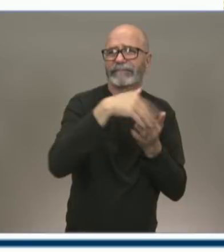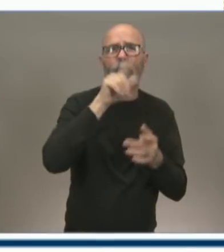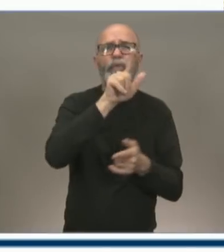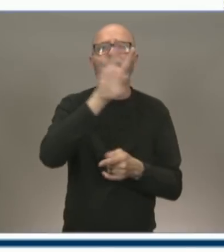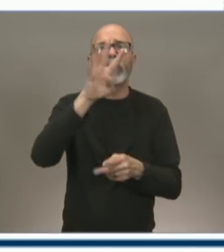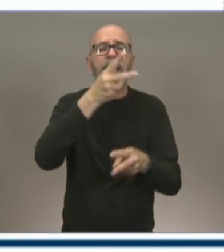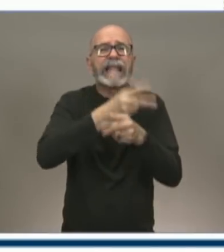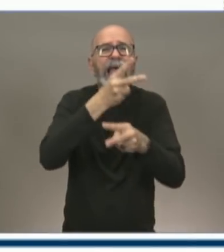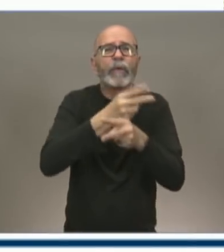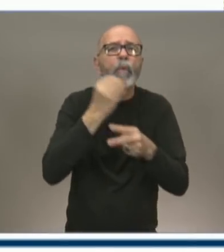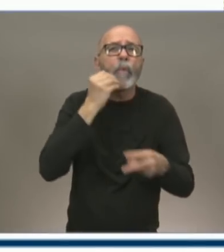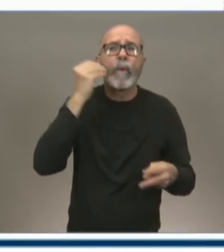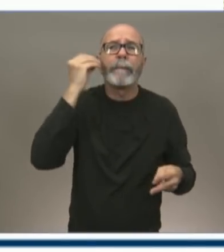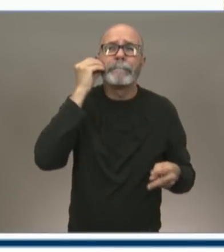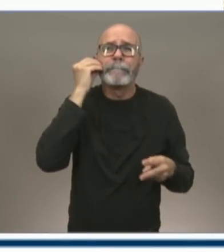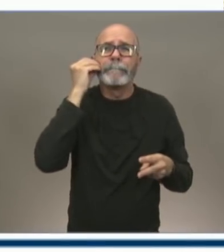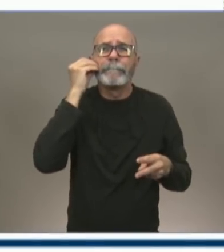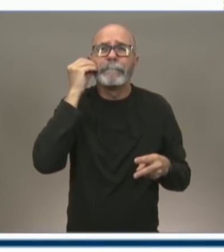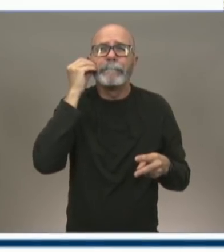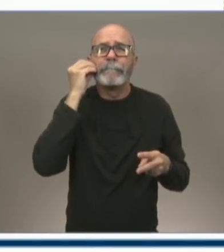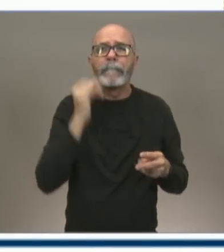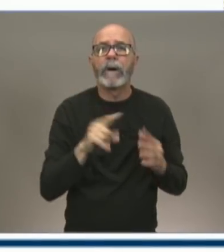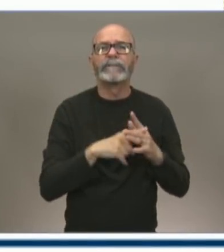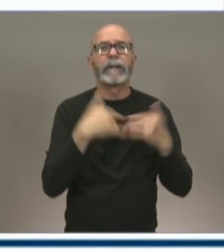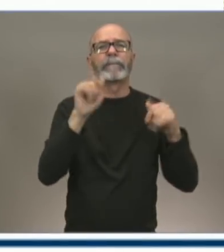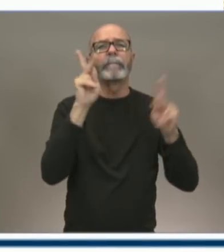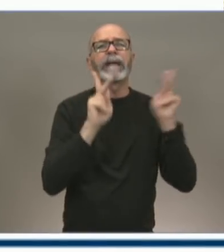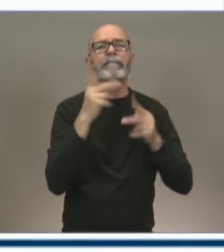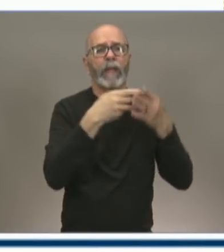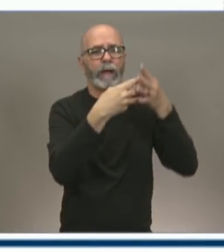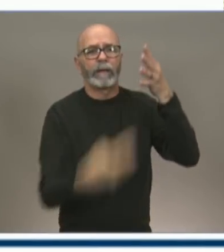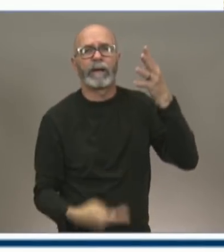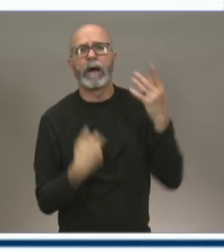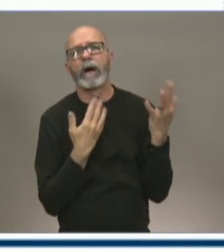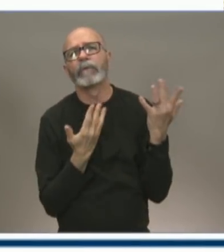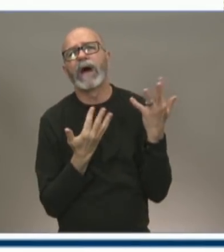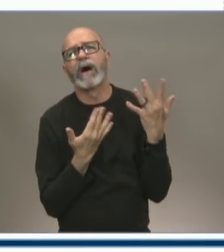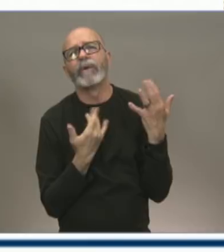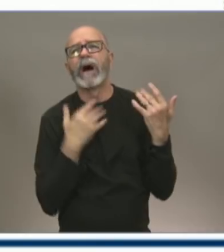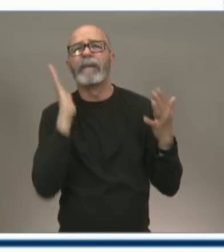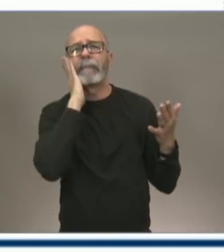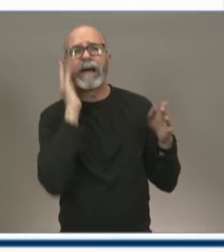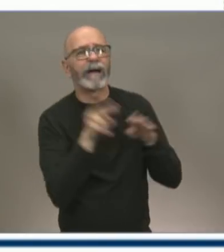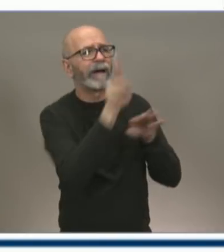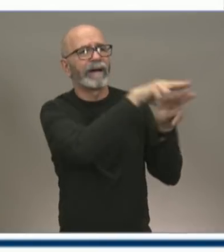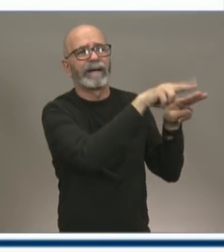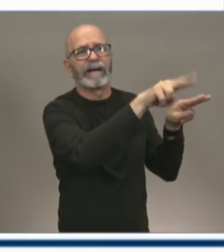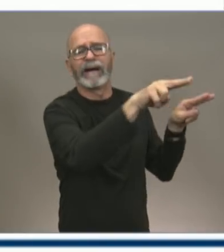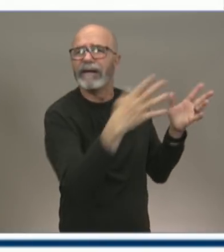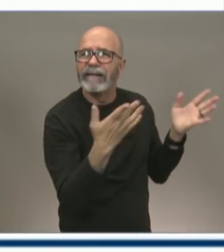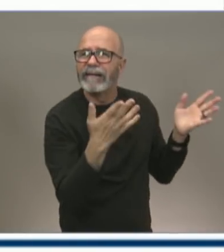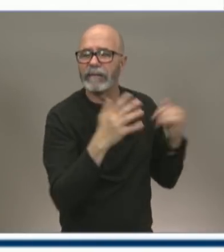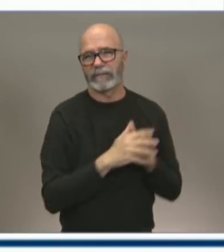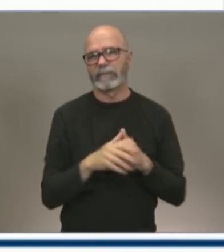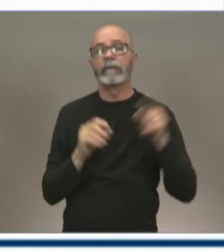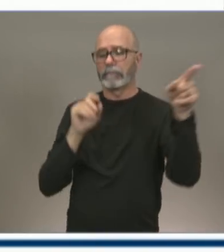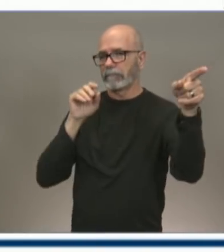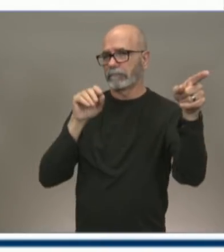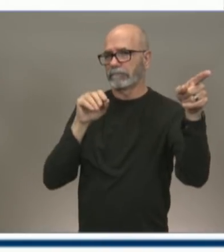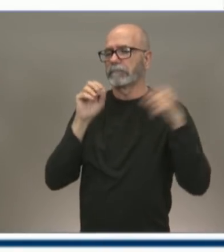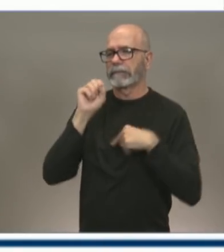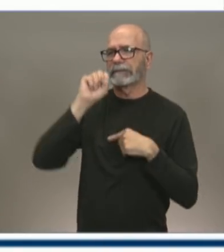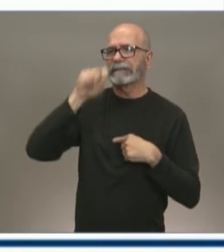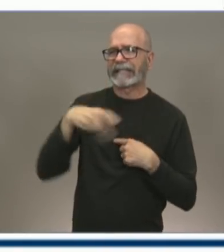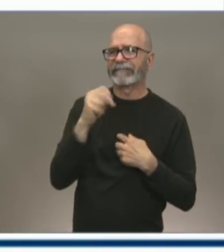people awaiting placement. So what are the latest numbers? So I don't know those. I do know, I think you may have asked the minister this question, or someone asked the minister this